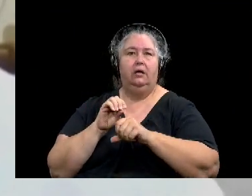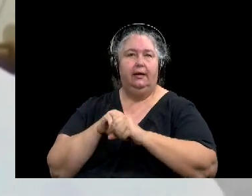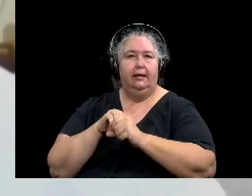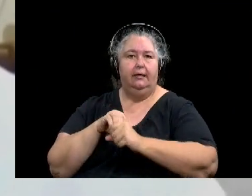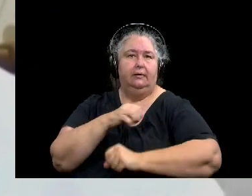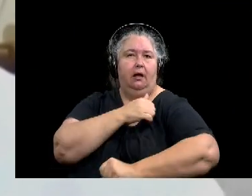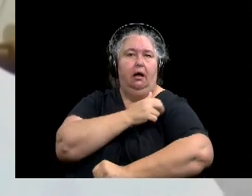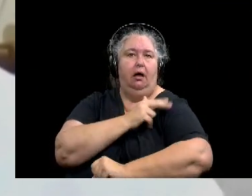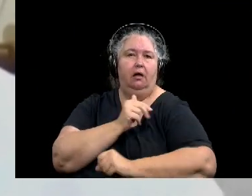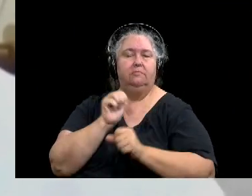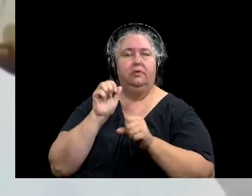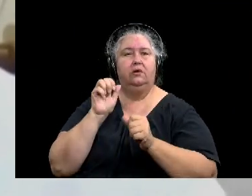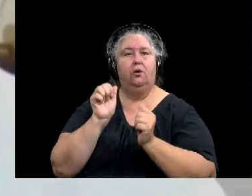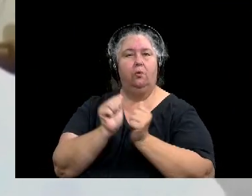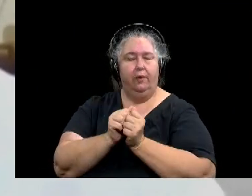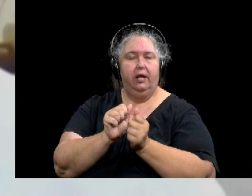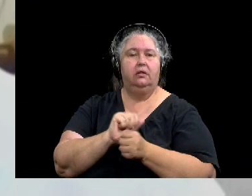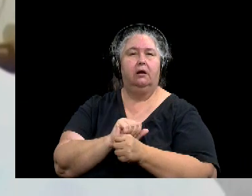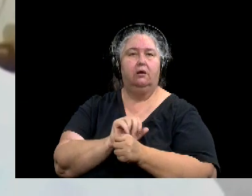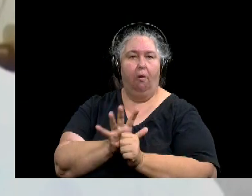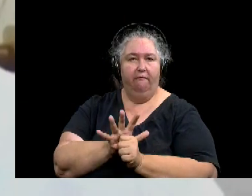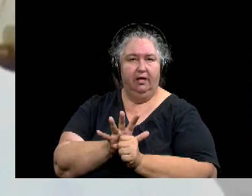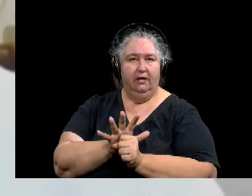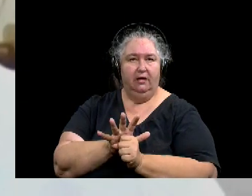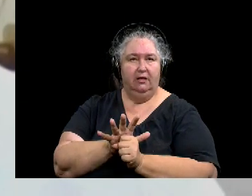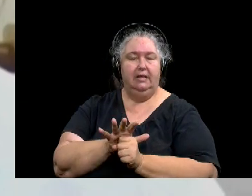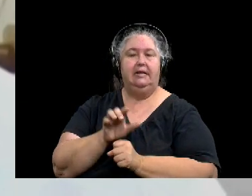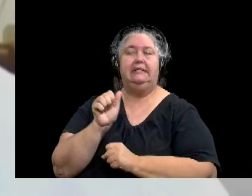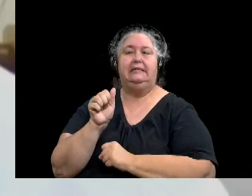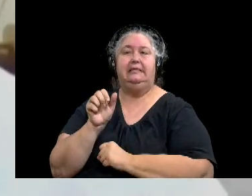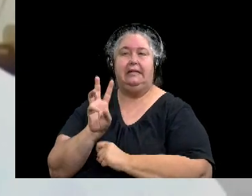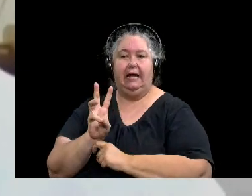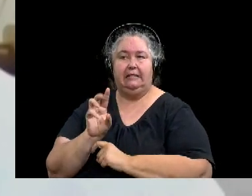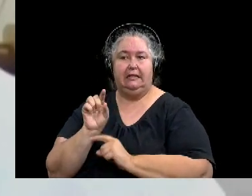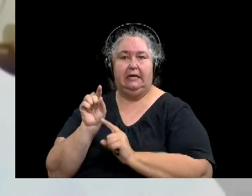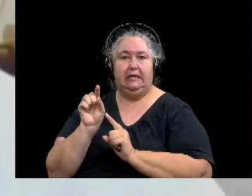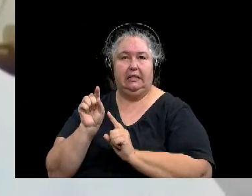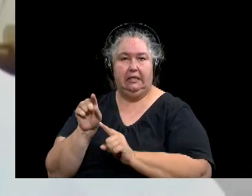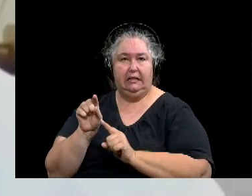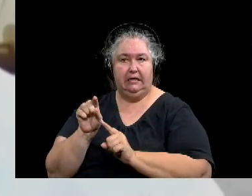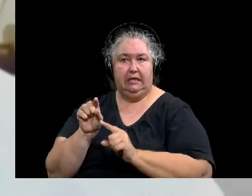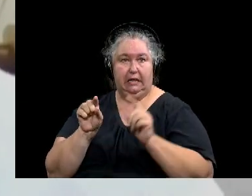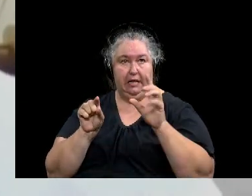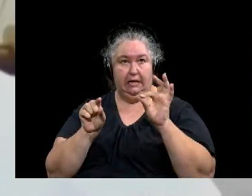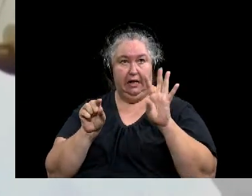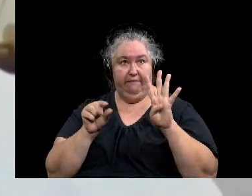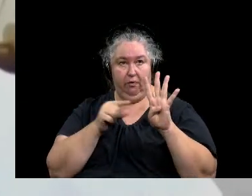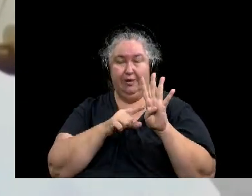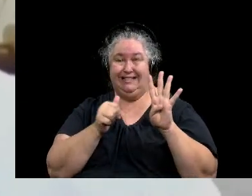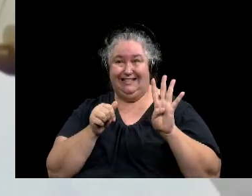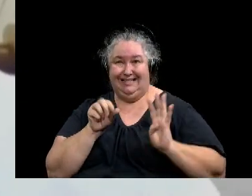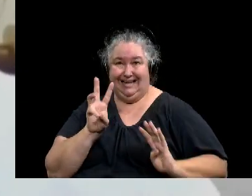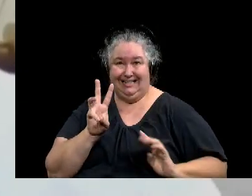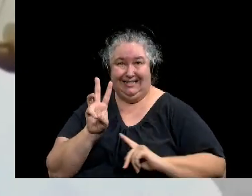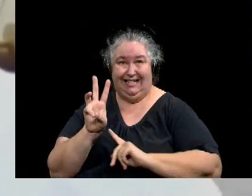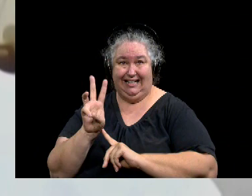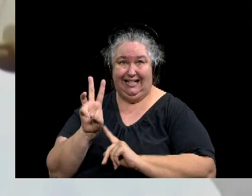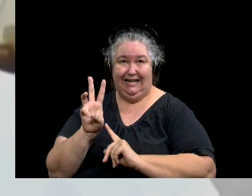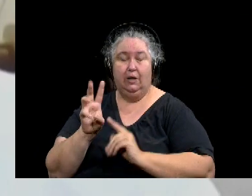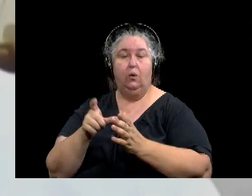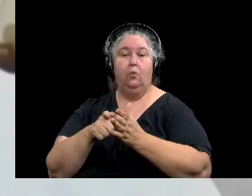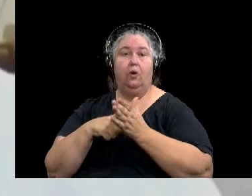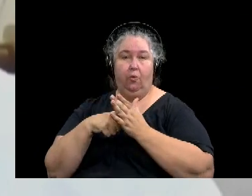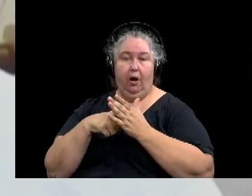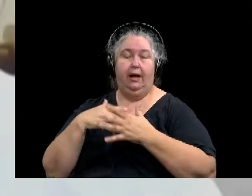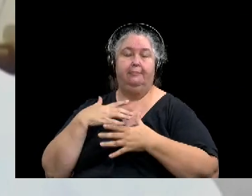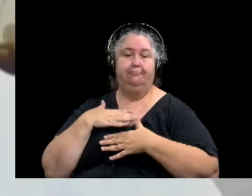with COVID-19, and 16 of those patients currently hospitalized are requiring